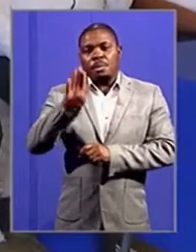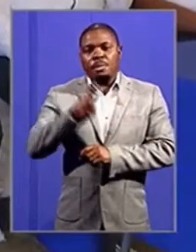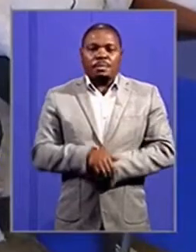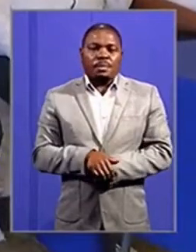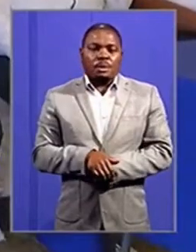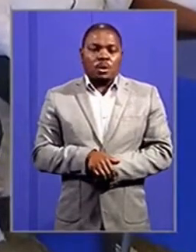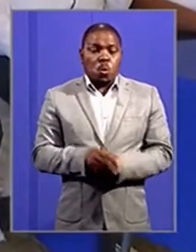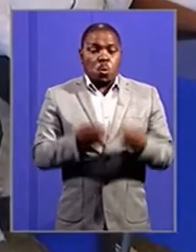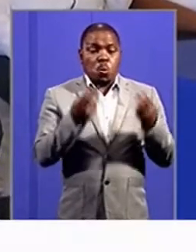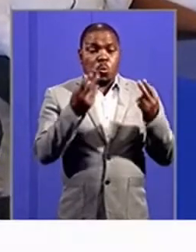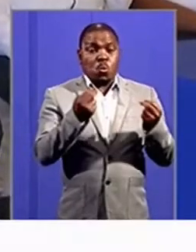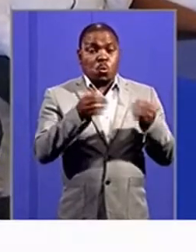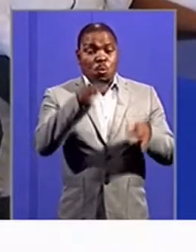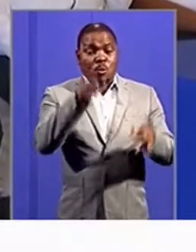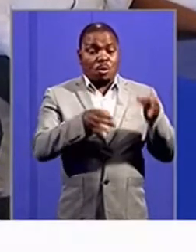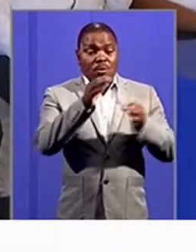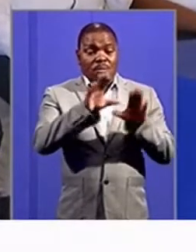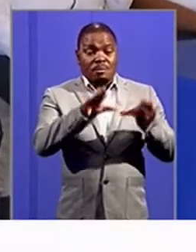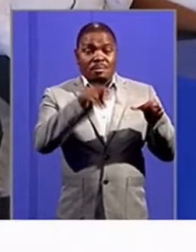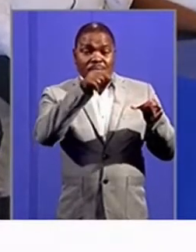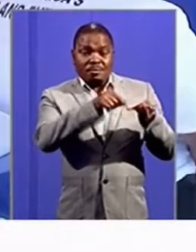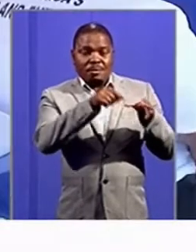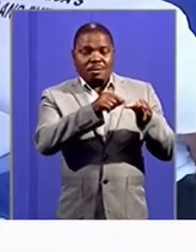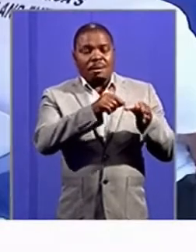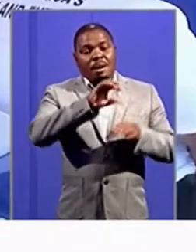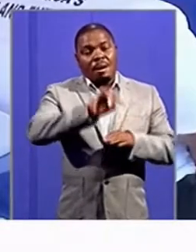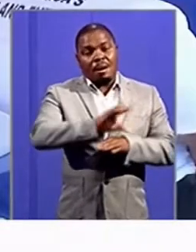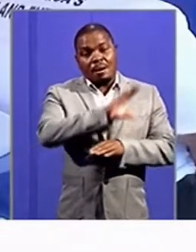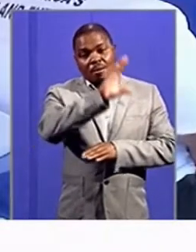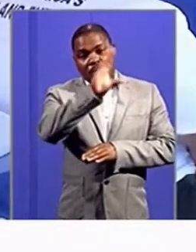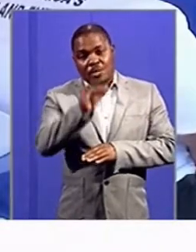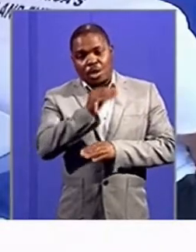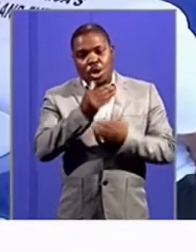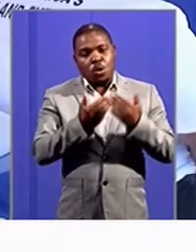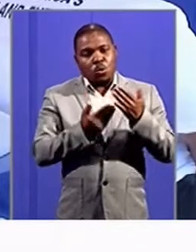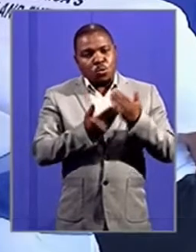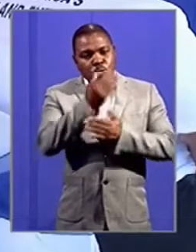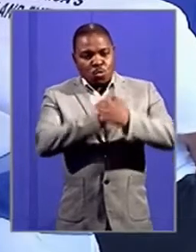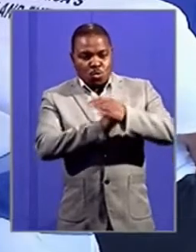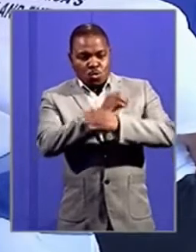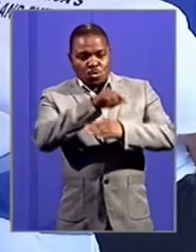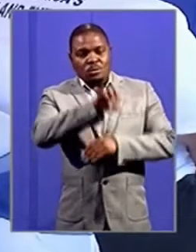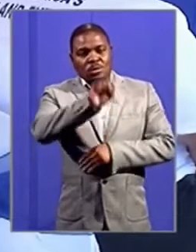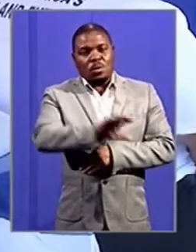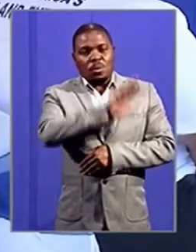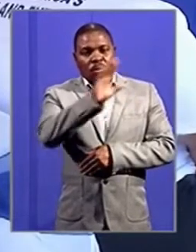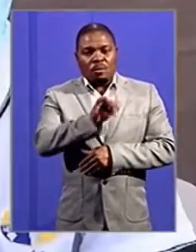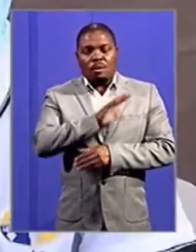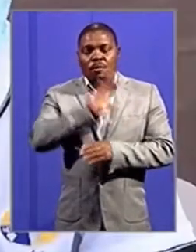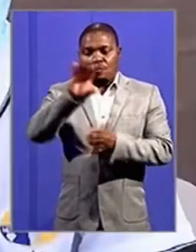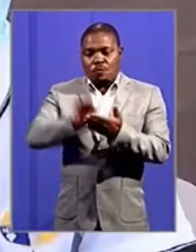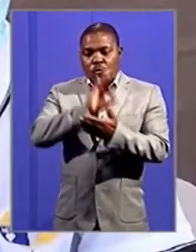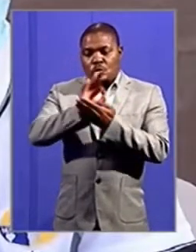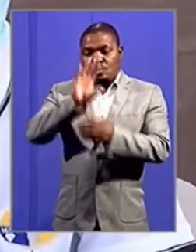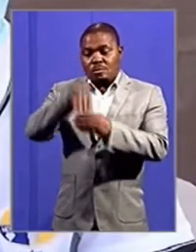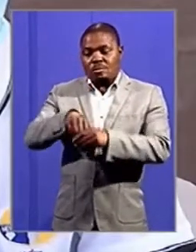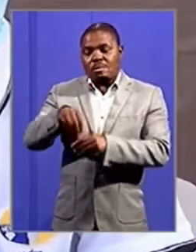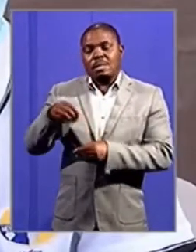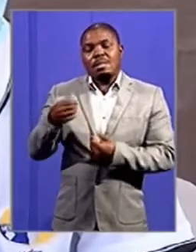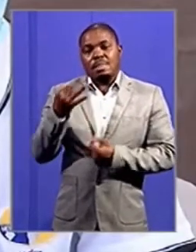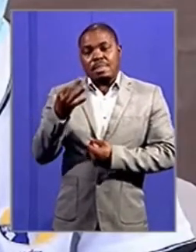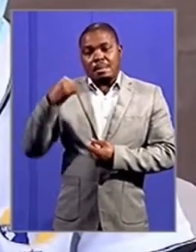lekoko le lentšhwa la dipolitiki Africa's New Dawn for South Africa le tlile go tsenela ditlhopho mo teng ga bommasepala ba le 3